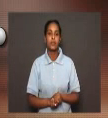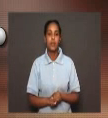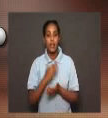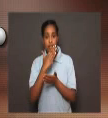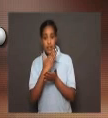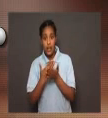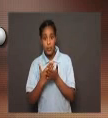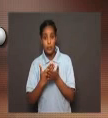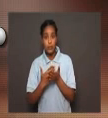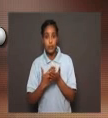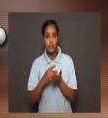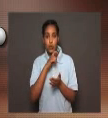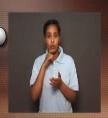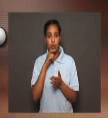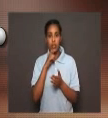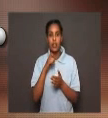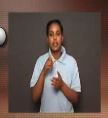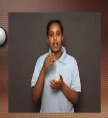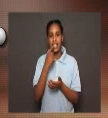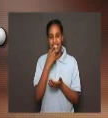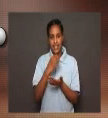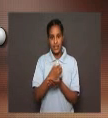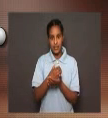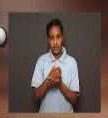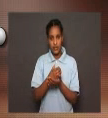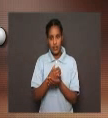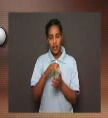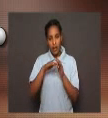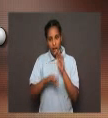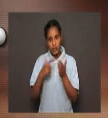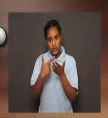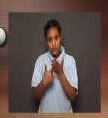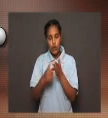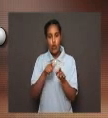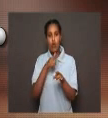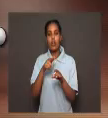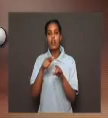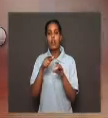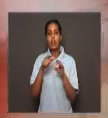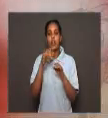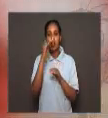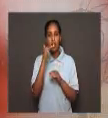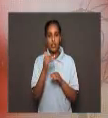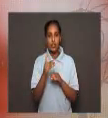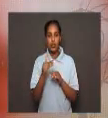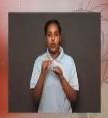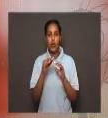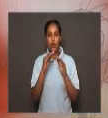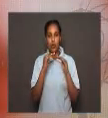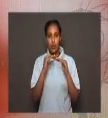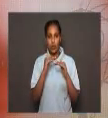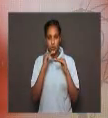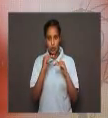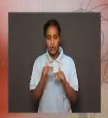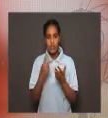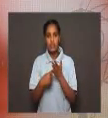Some solids, such as glass, lack this long-range order. These